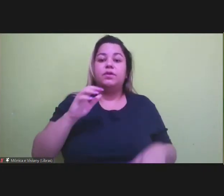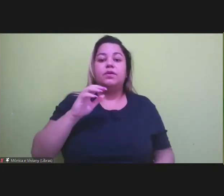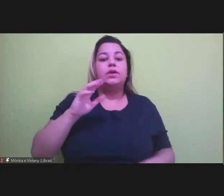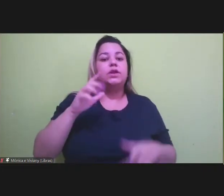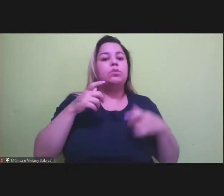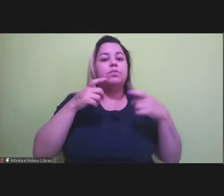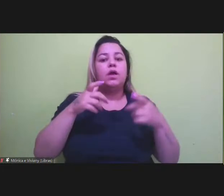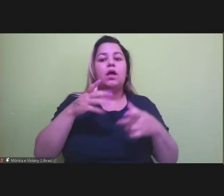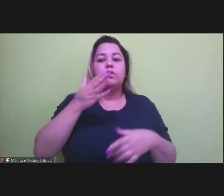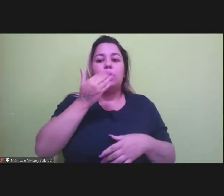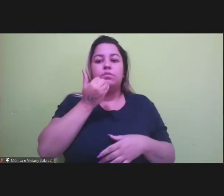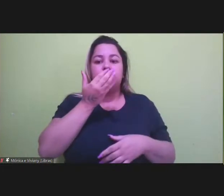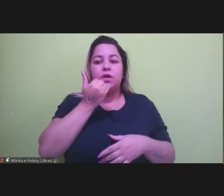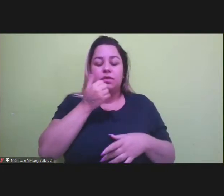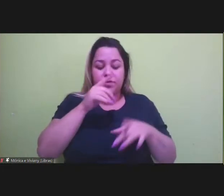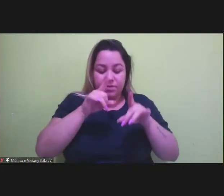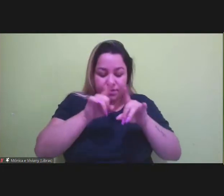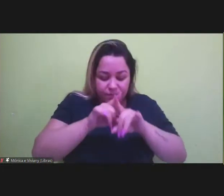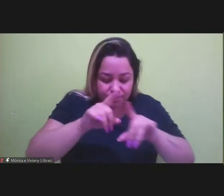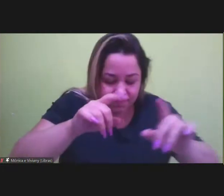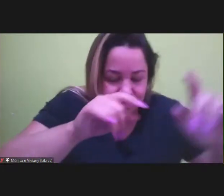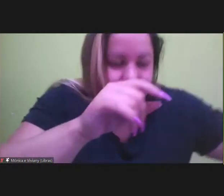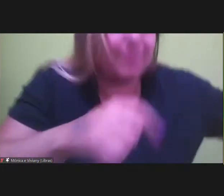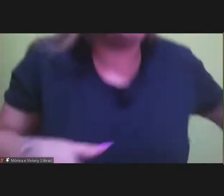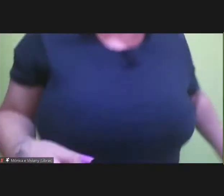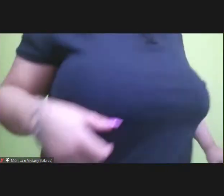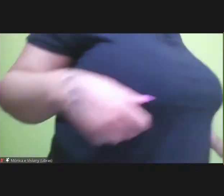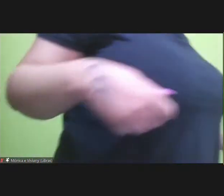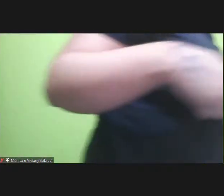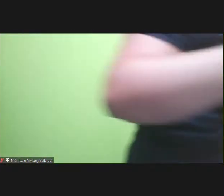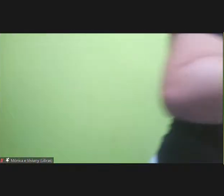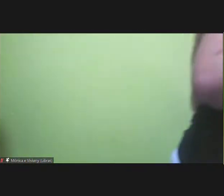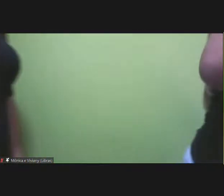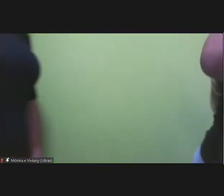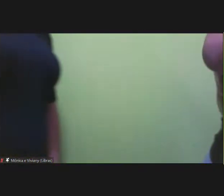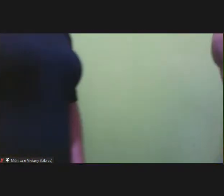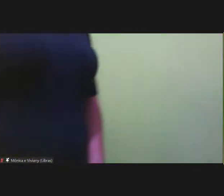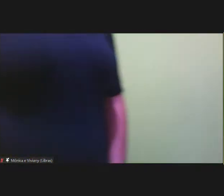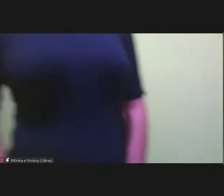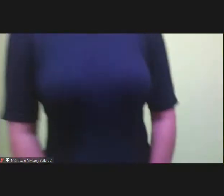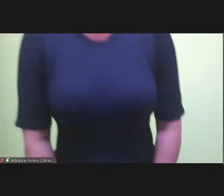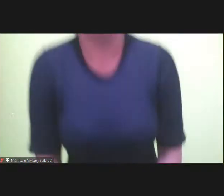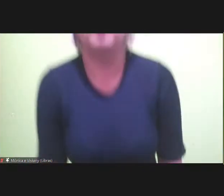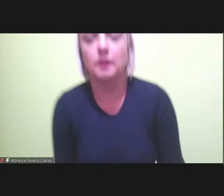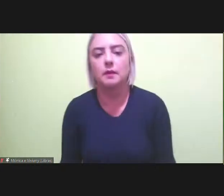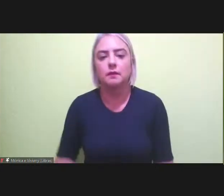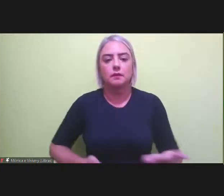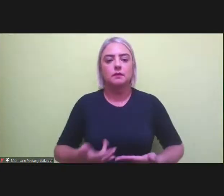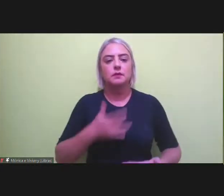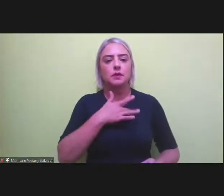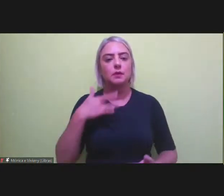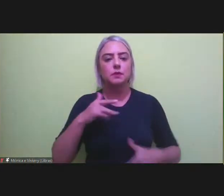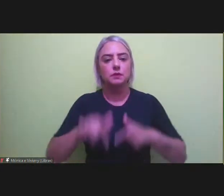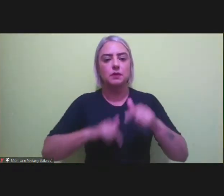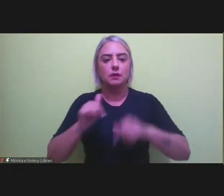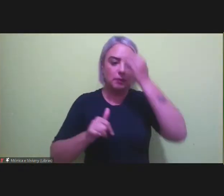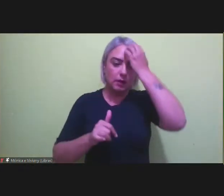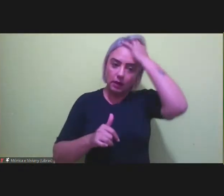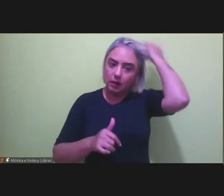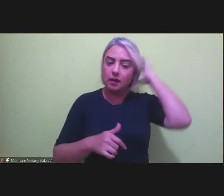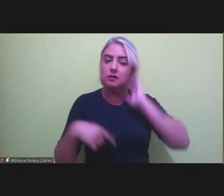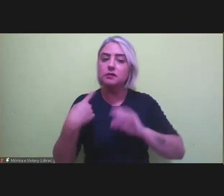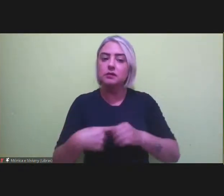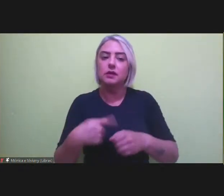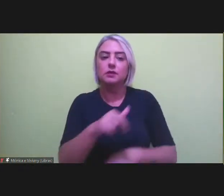incentivate to these food environments which are sustainable in schools, health services, work,